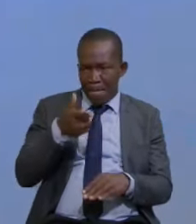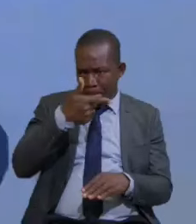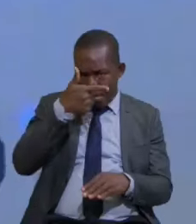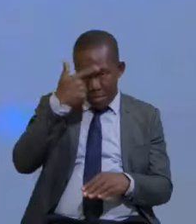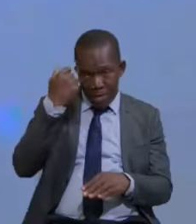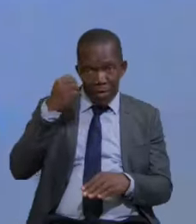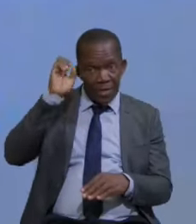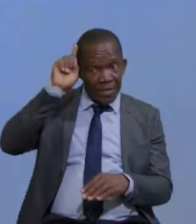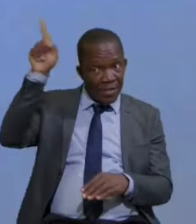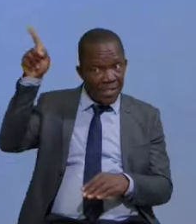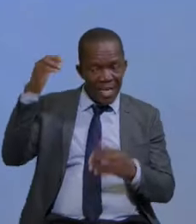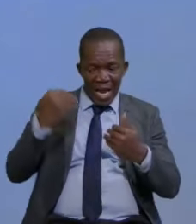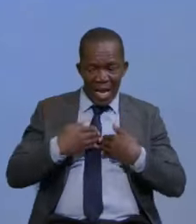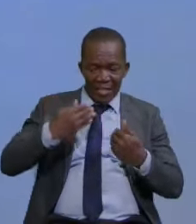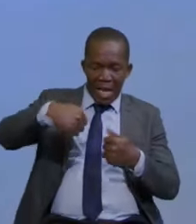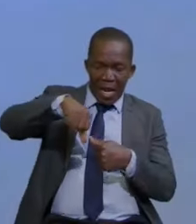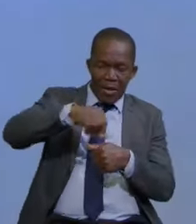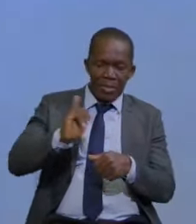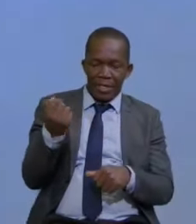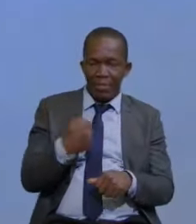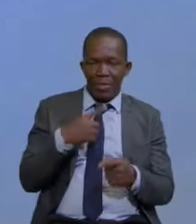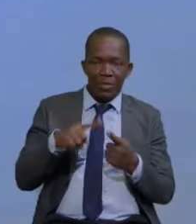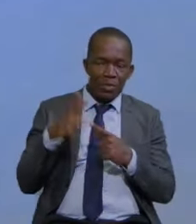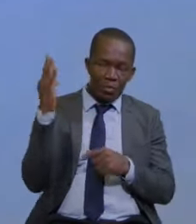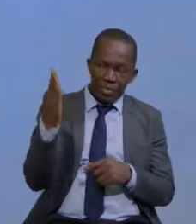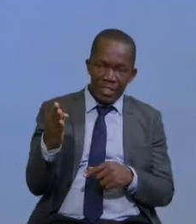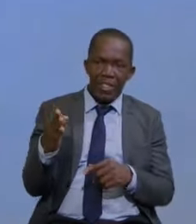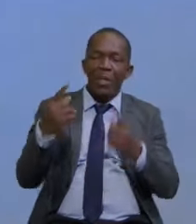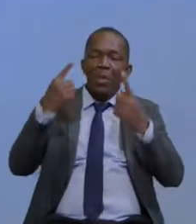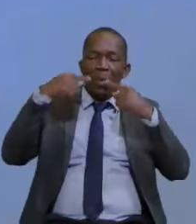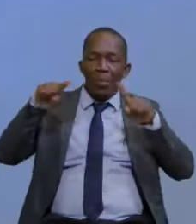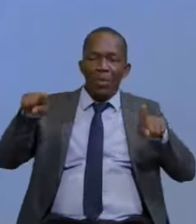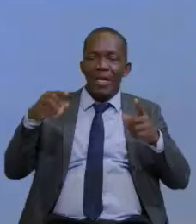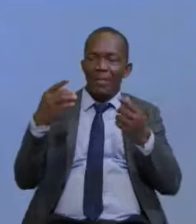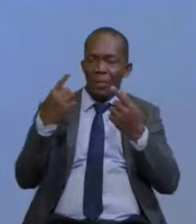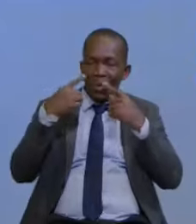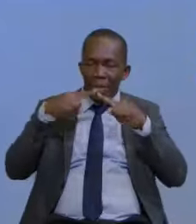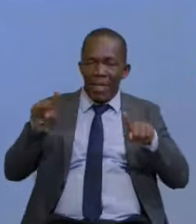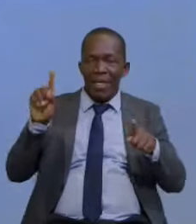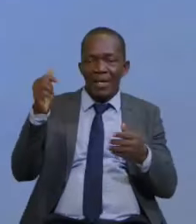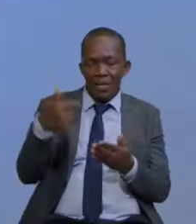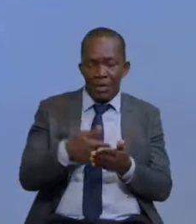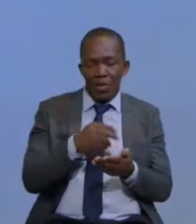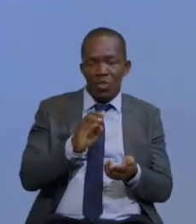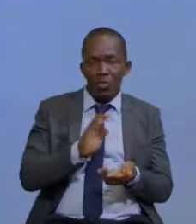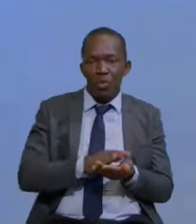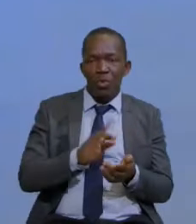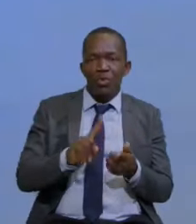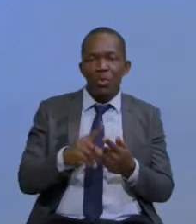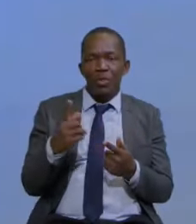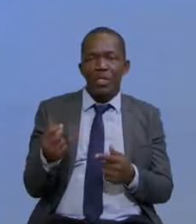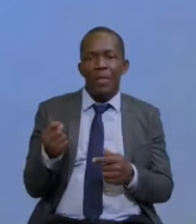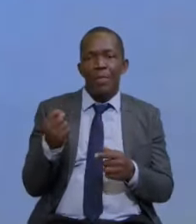preach, to proclaim, to declare the gospel to the poor. He has sent me to